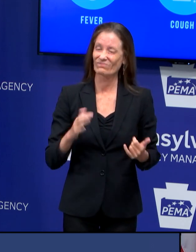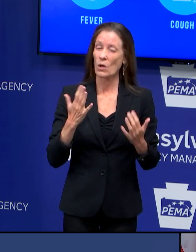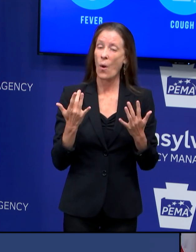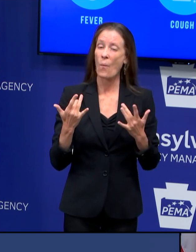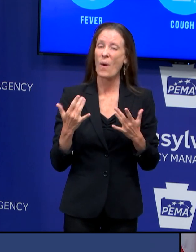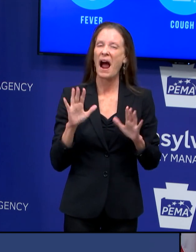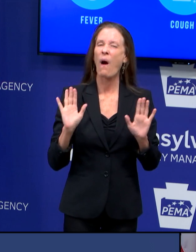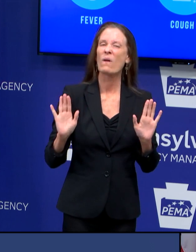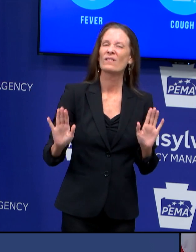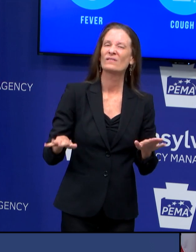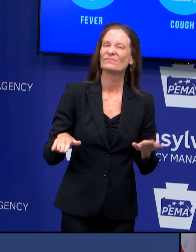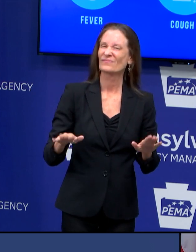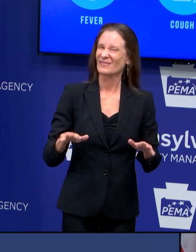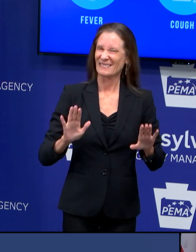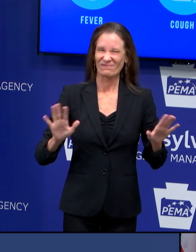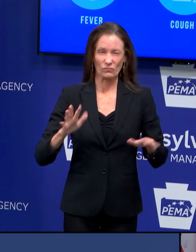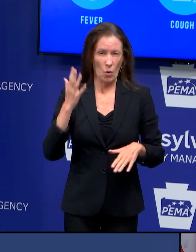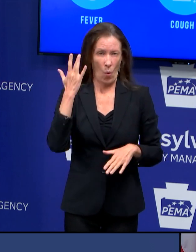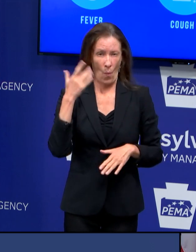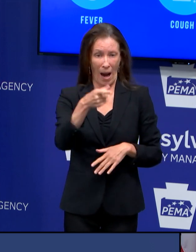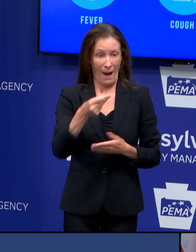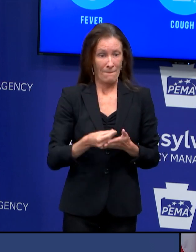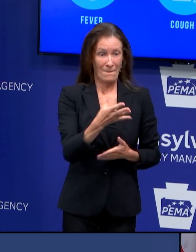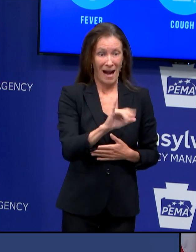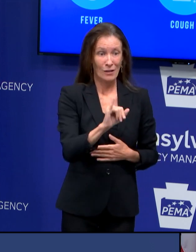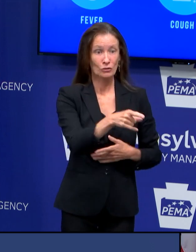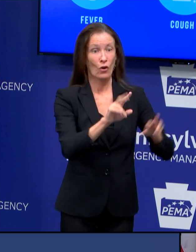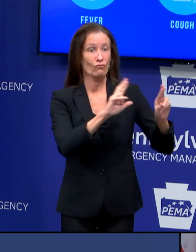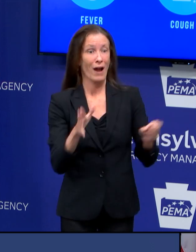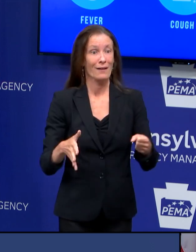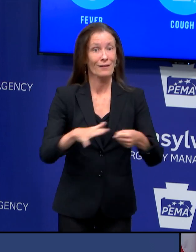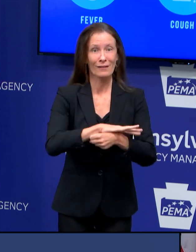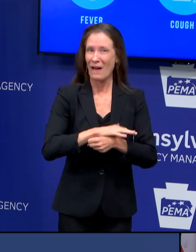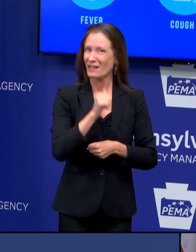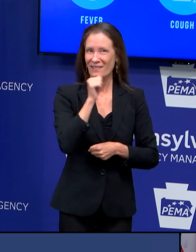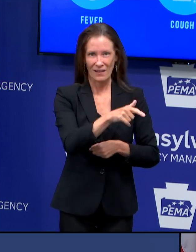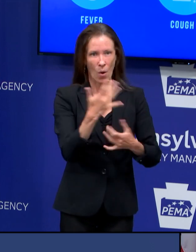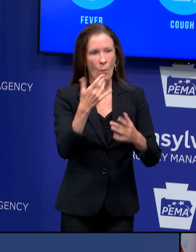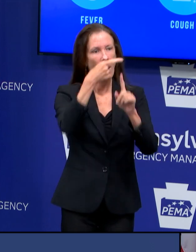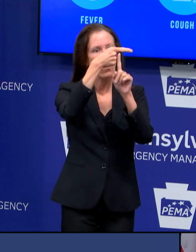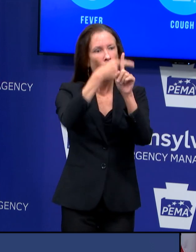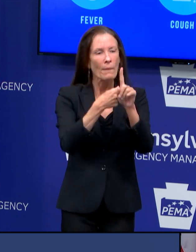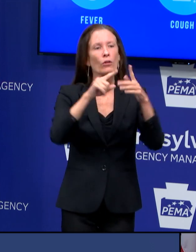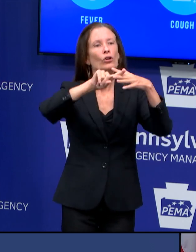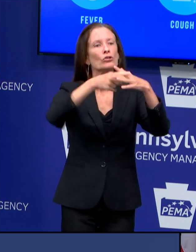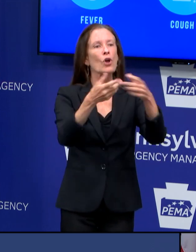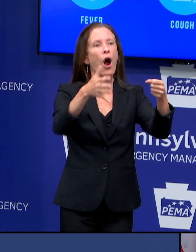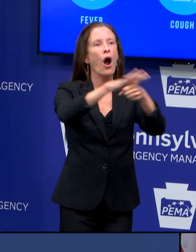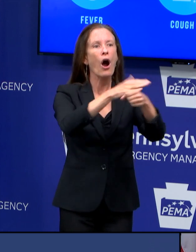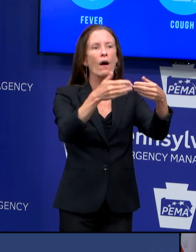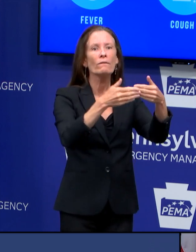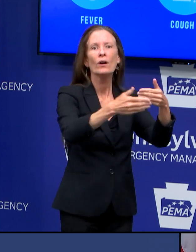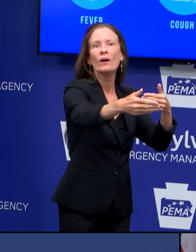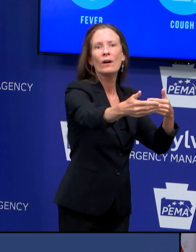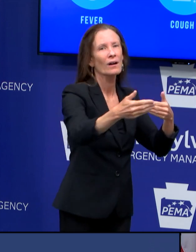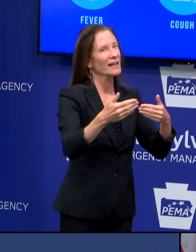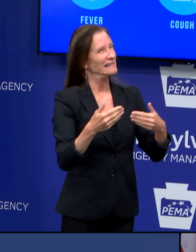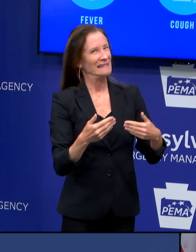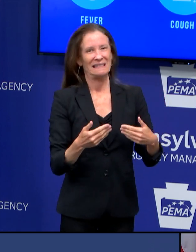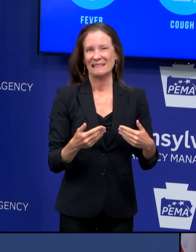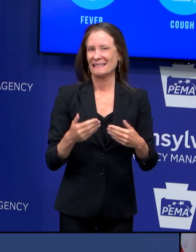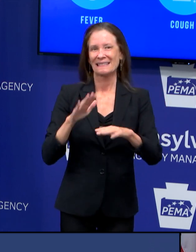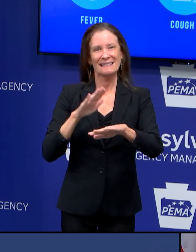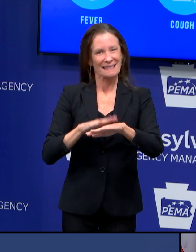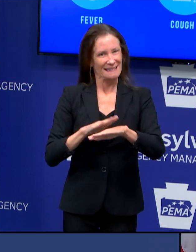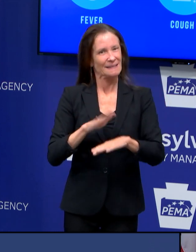for a policy to take effect. Another way to make sure that you're prepared for severe weather is to make sure you have multiple ways